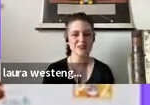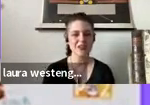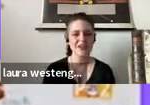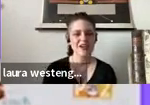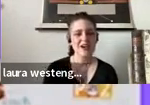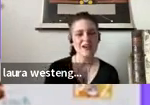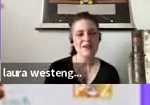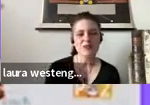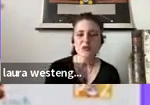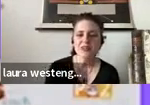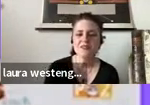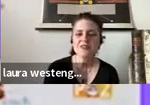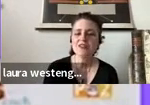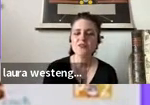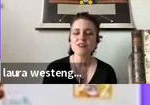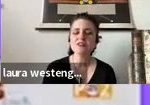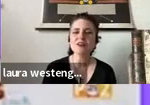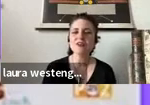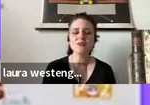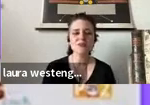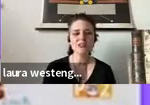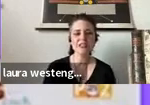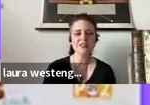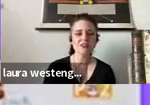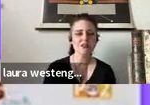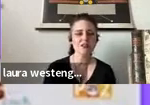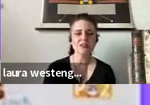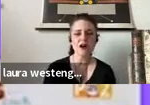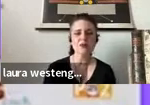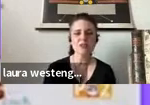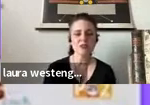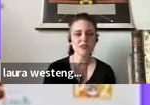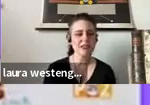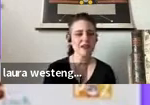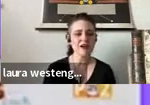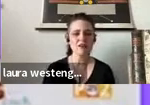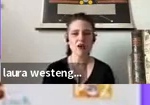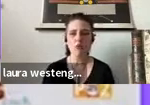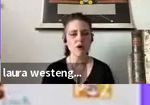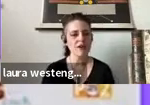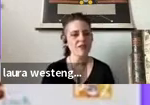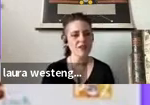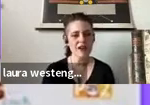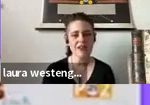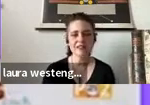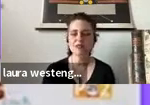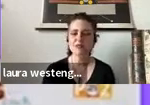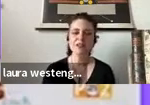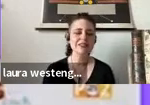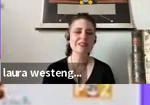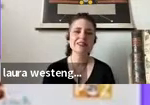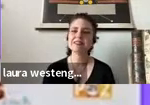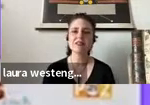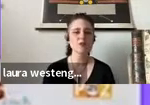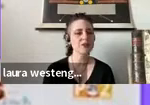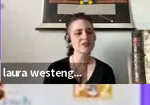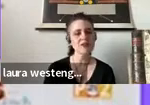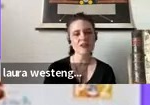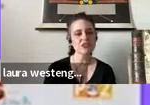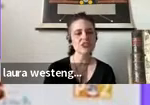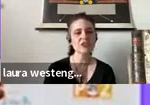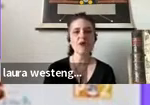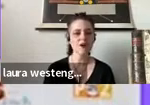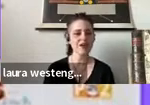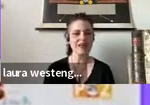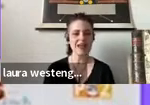afternoon. Your gift affords our community and scholars the opportunity of a one-of-a-kind experience that